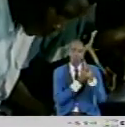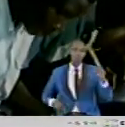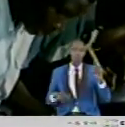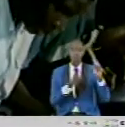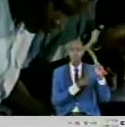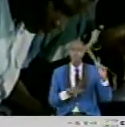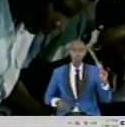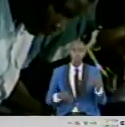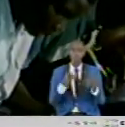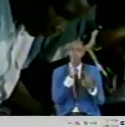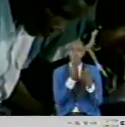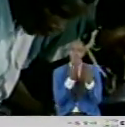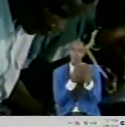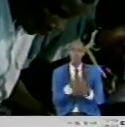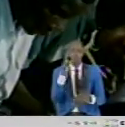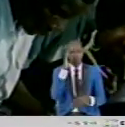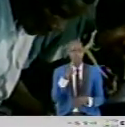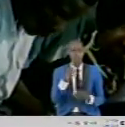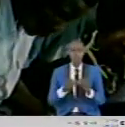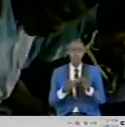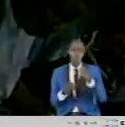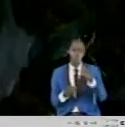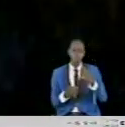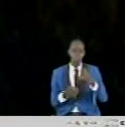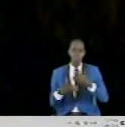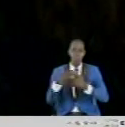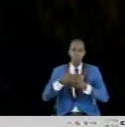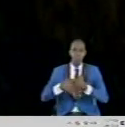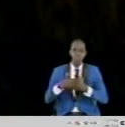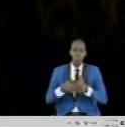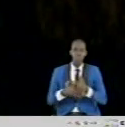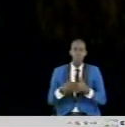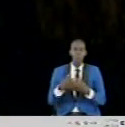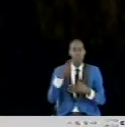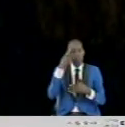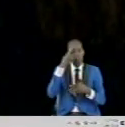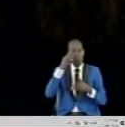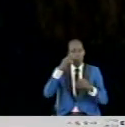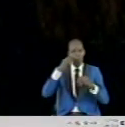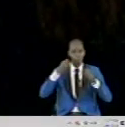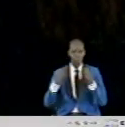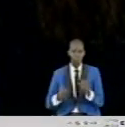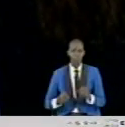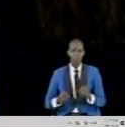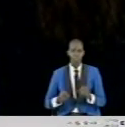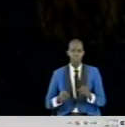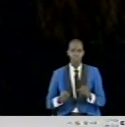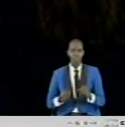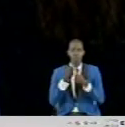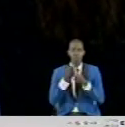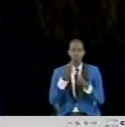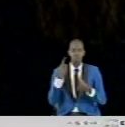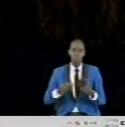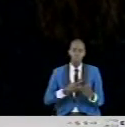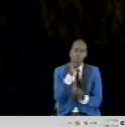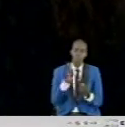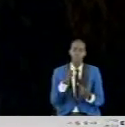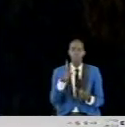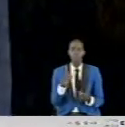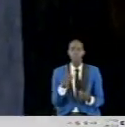look at number one manner for stress from the perfect land